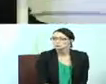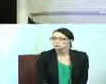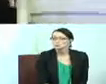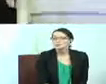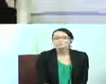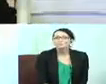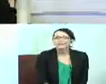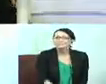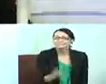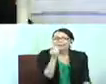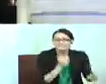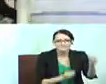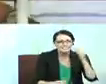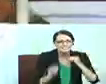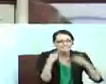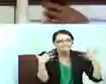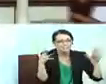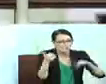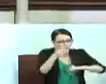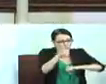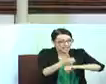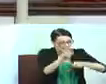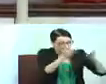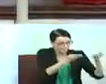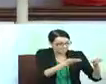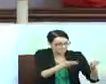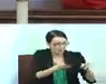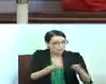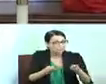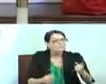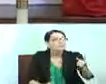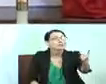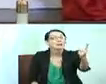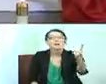The feast is prepared. Come and join us.